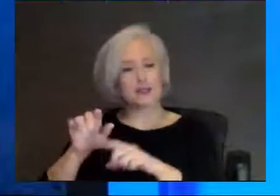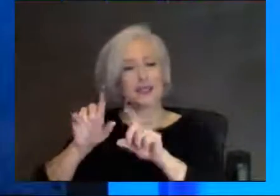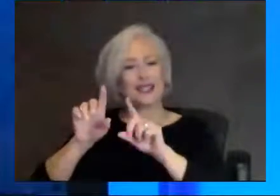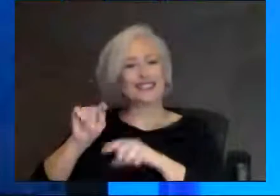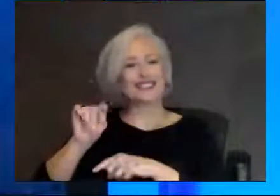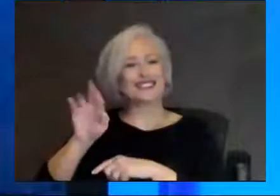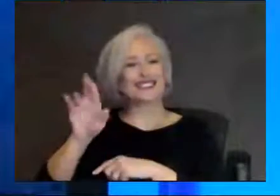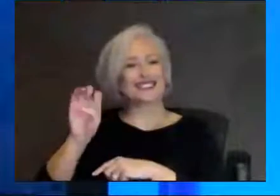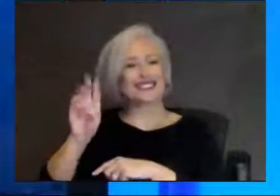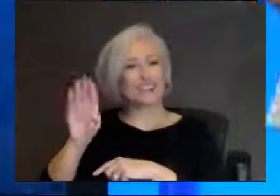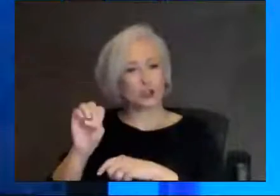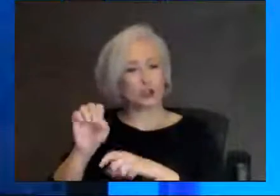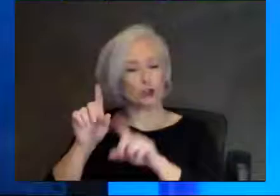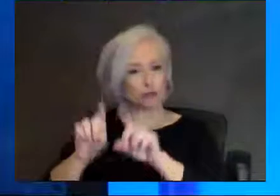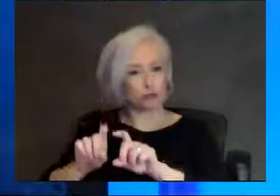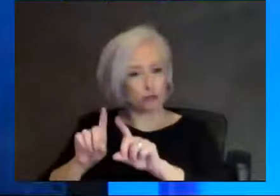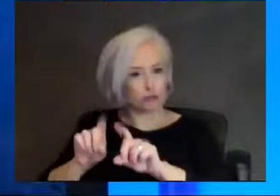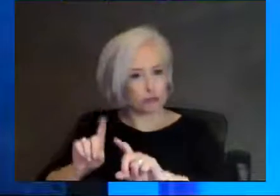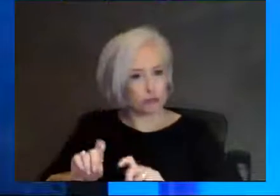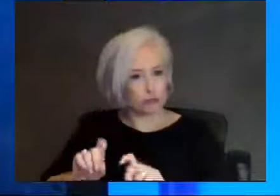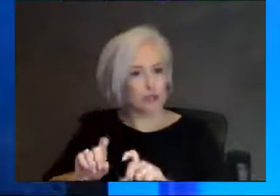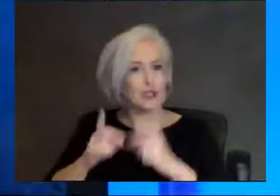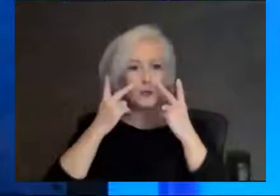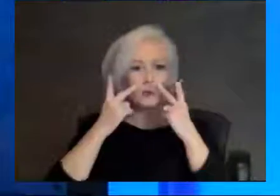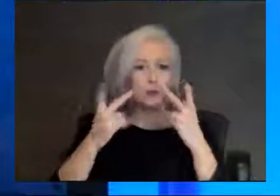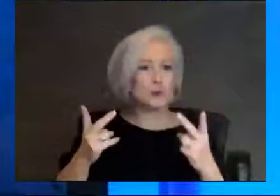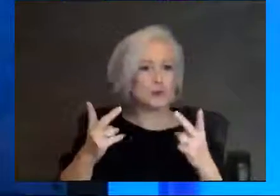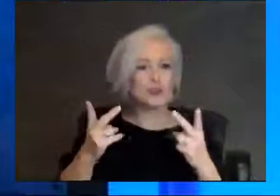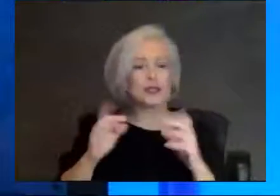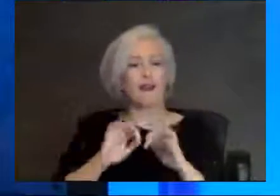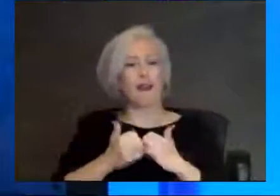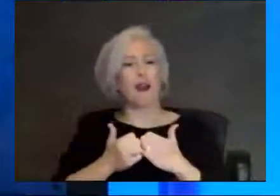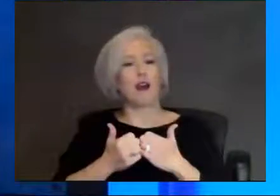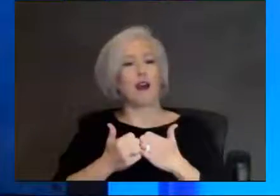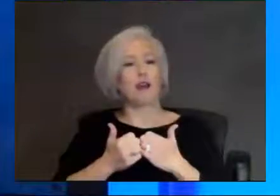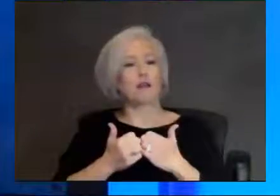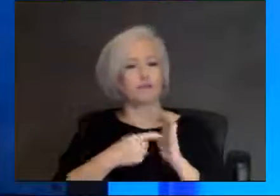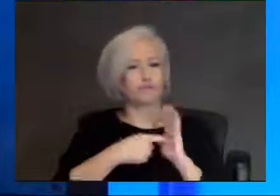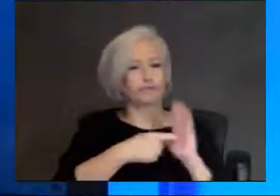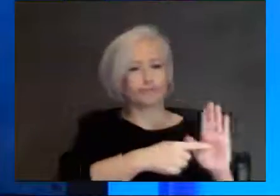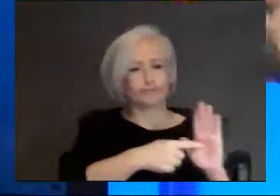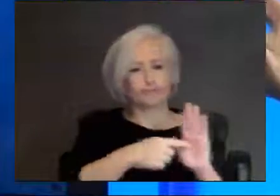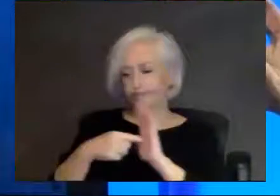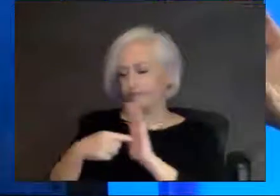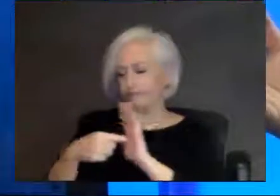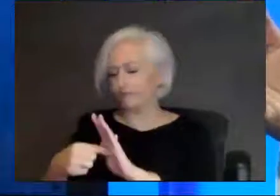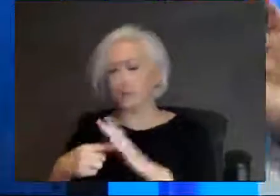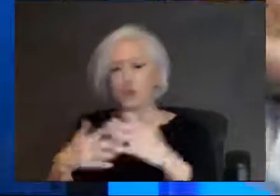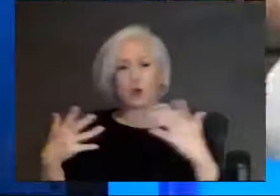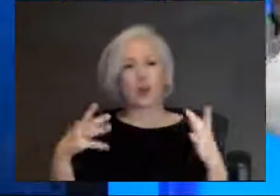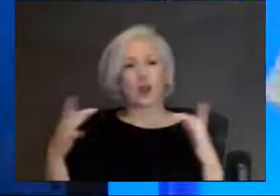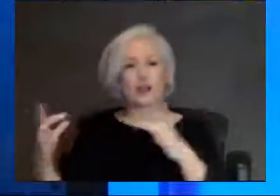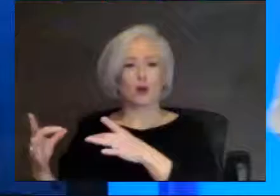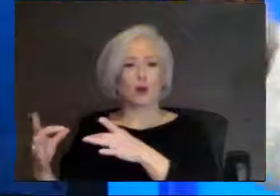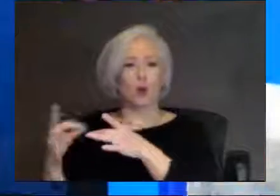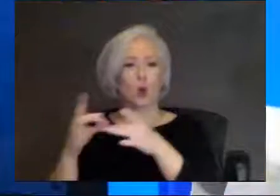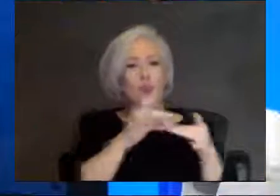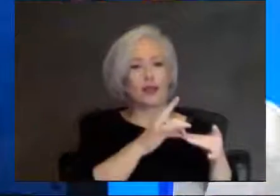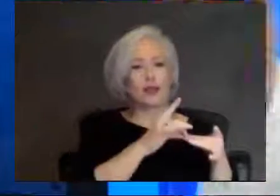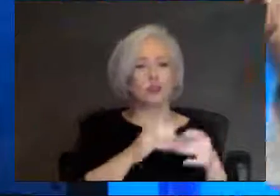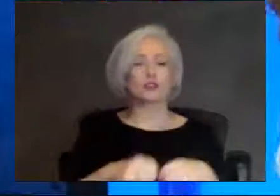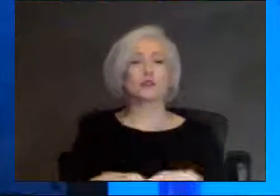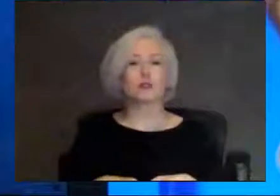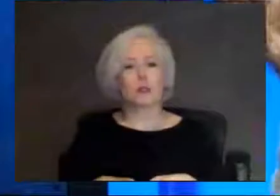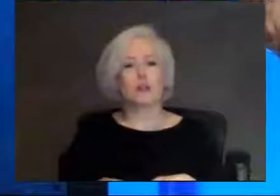at this taste receptor expression in both of those, and then see if there is some correlation. And more interesting will be whether they're talking to each